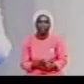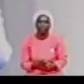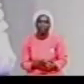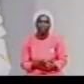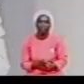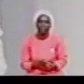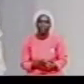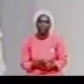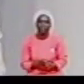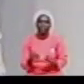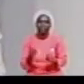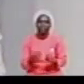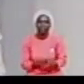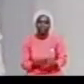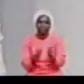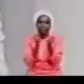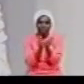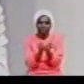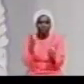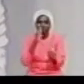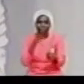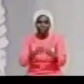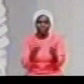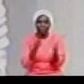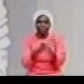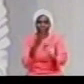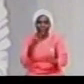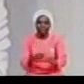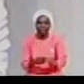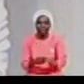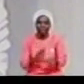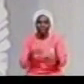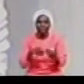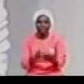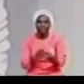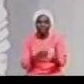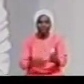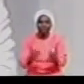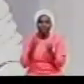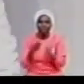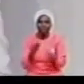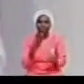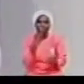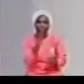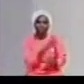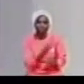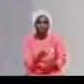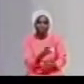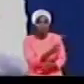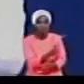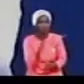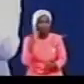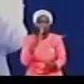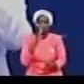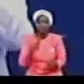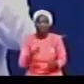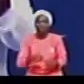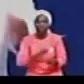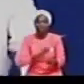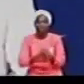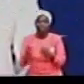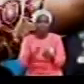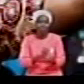Every you will be broken. All the powers of the evil one will be destroyed.